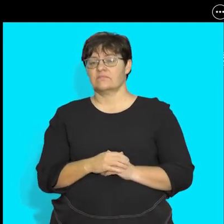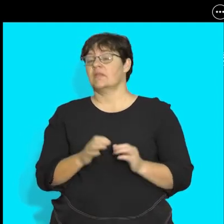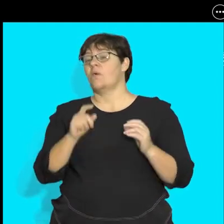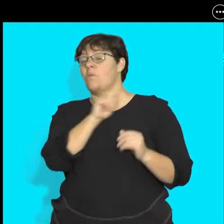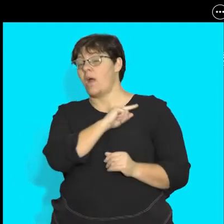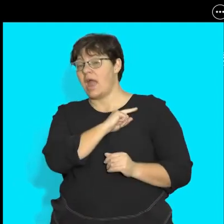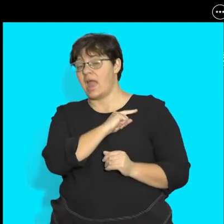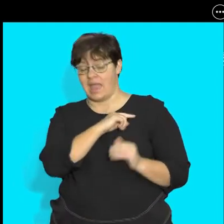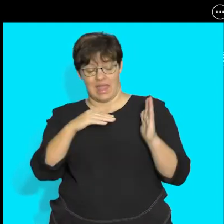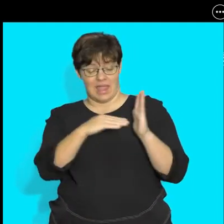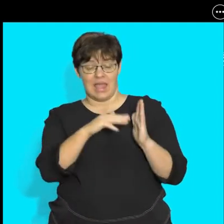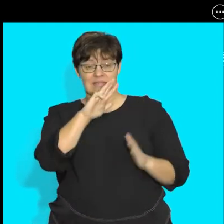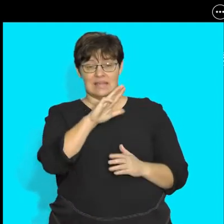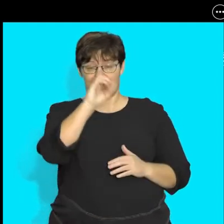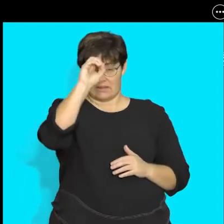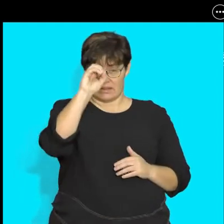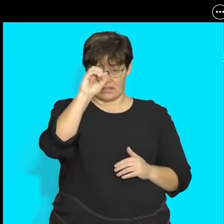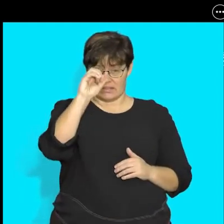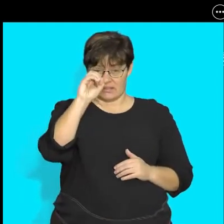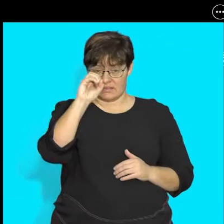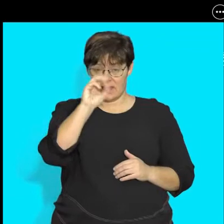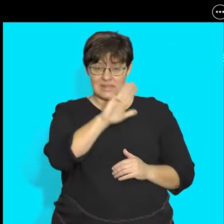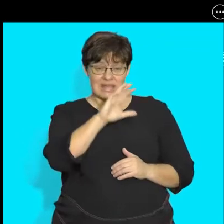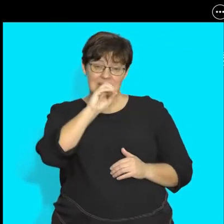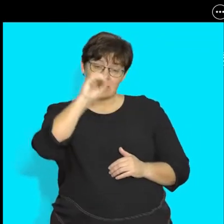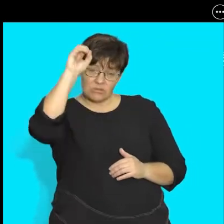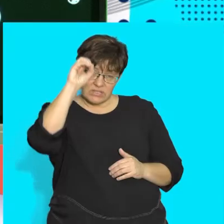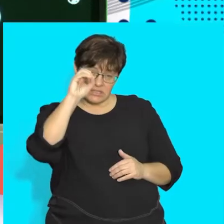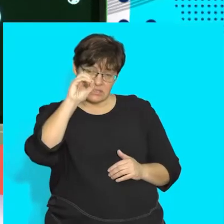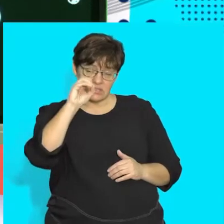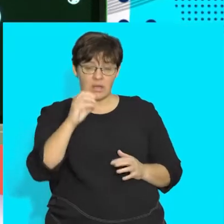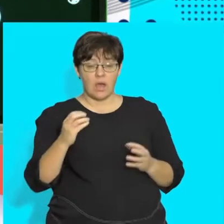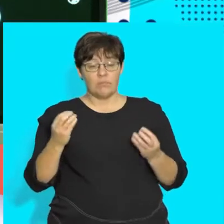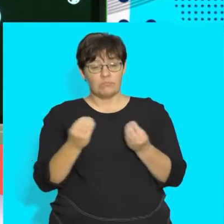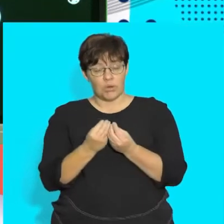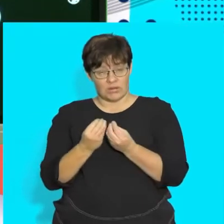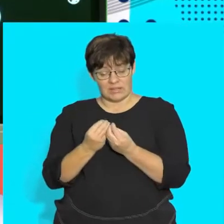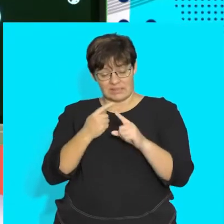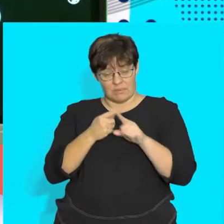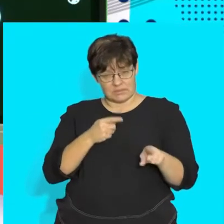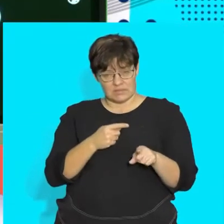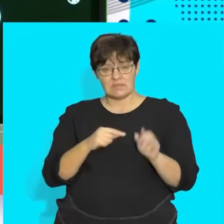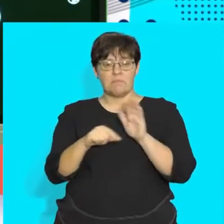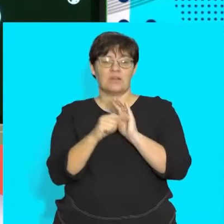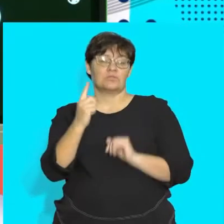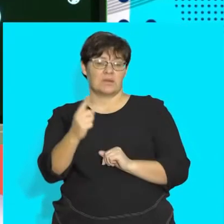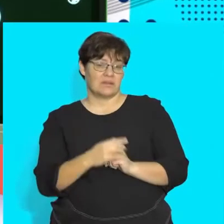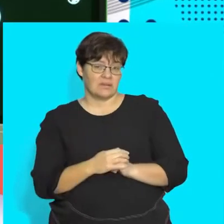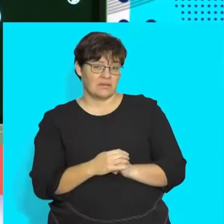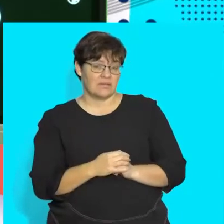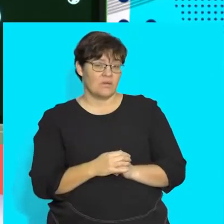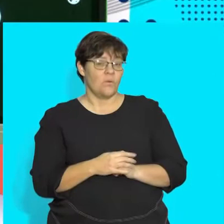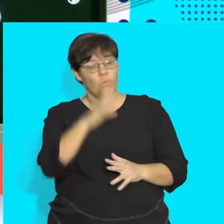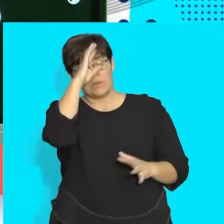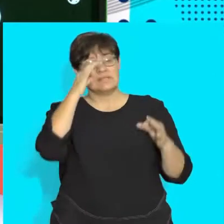we decided because it's perpendicular lines, the product of the gradient is always going to be minus 1. But